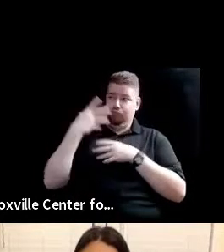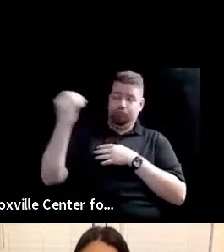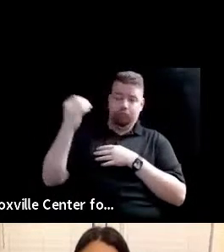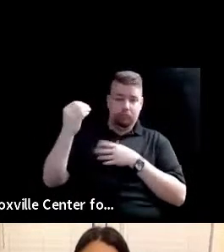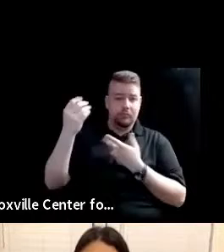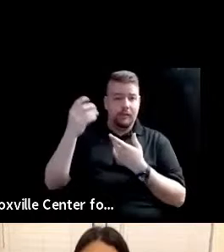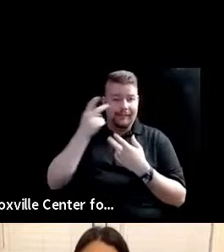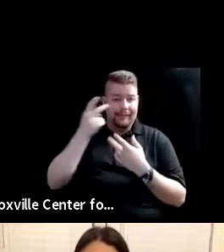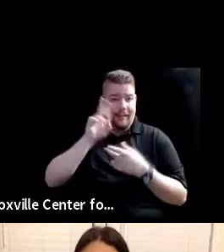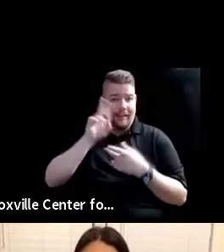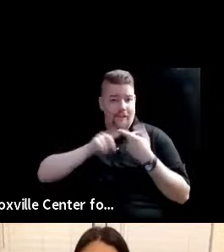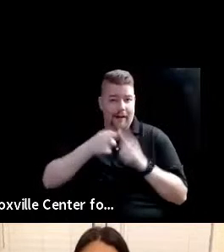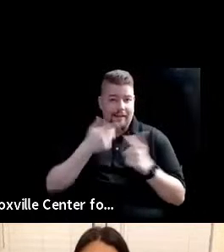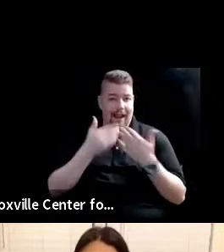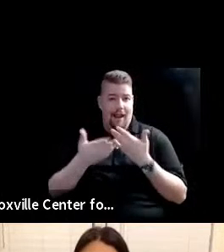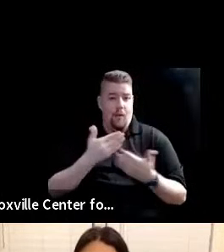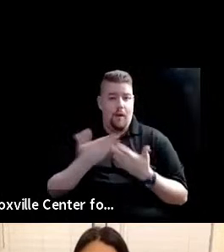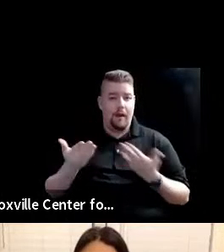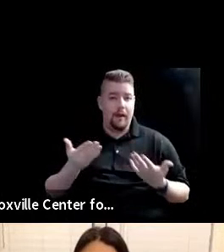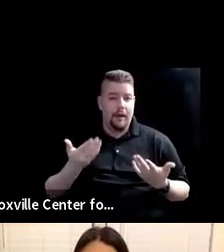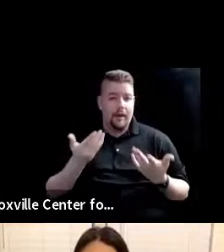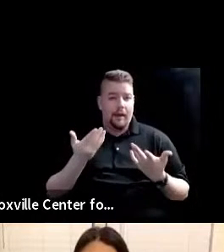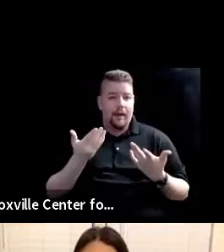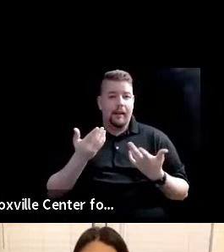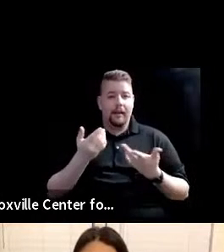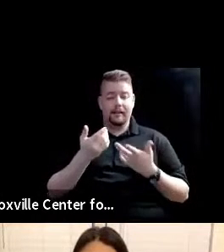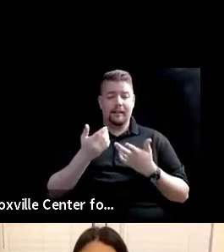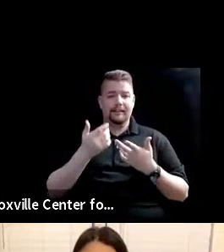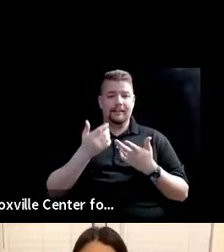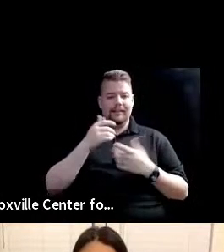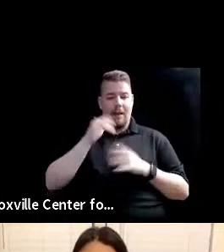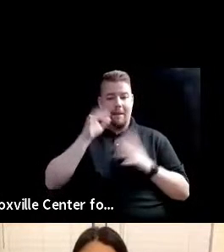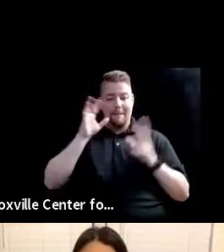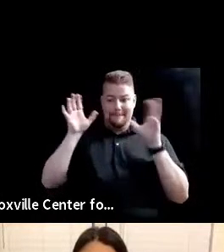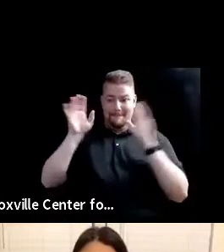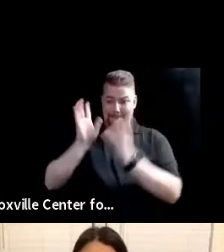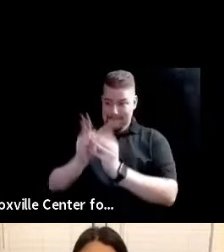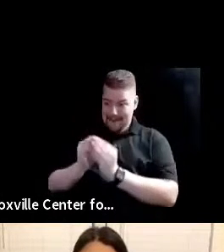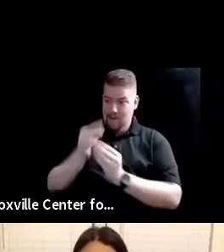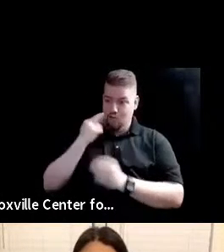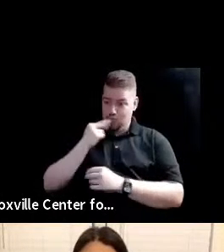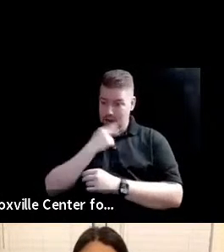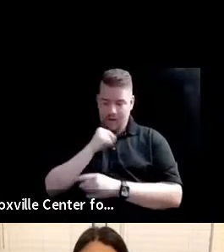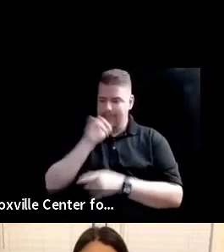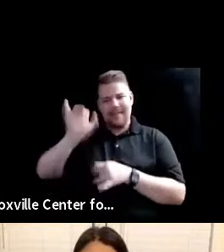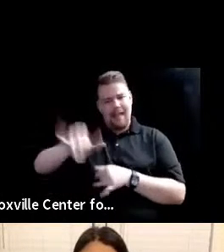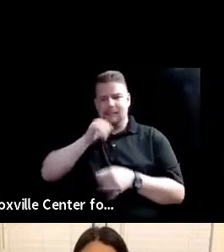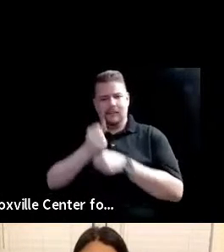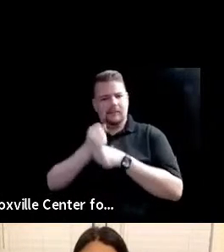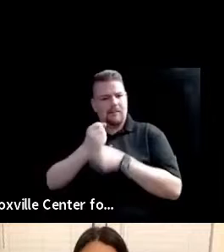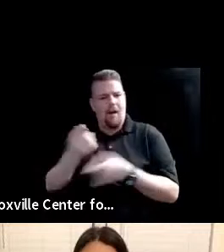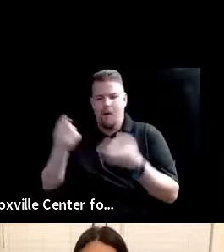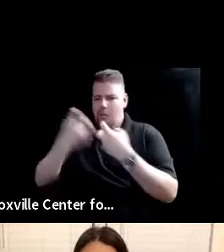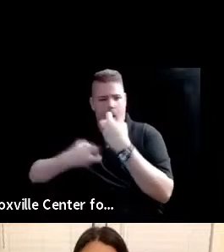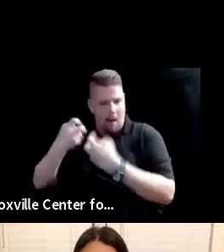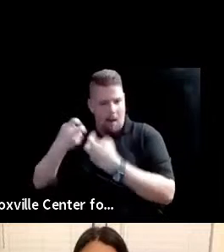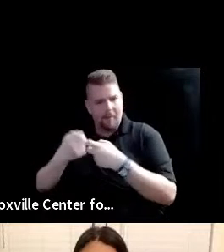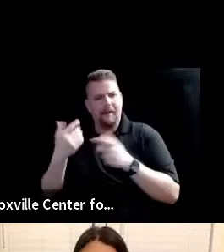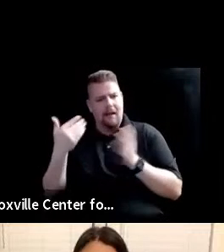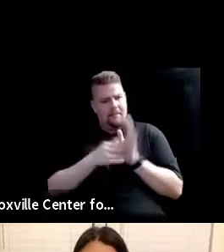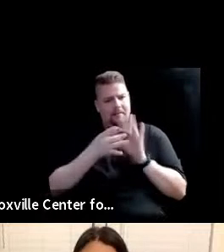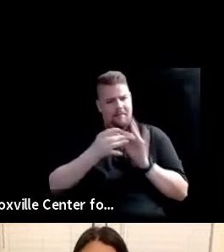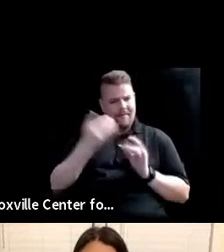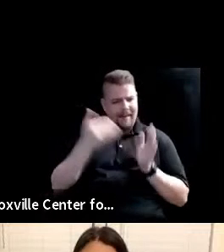anyway. It's not the public meeting place of the restaurants causing the problem. It's what I'm trying to reiterate once again. And